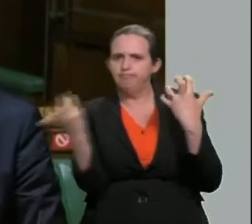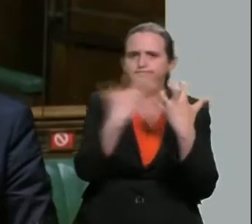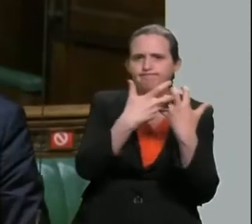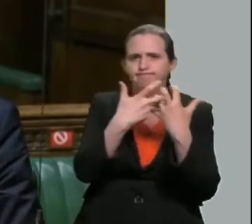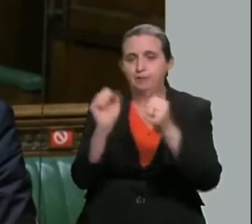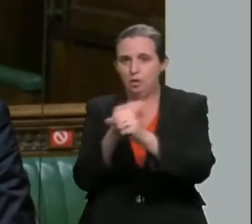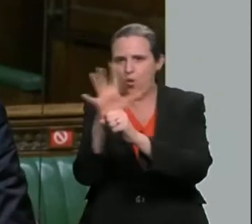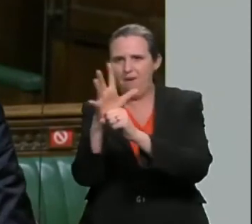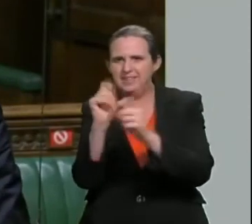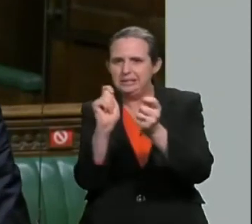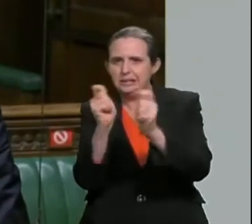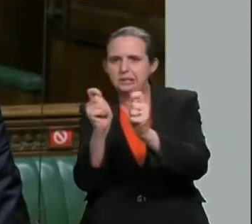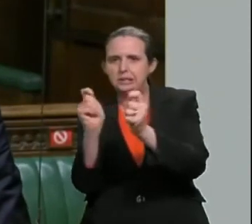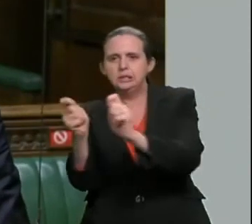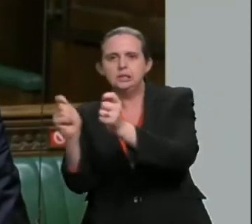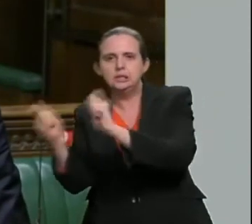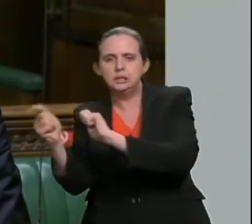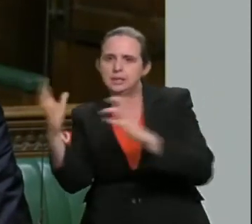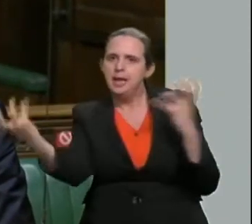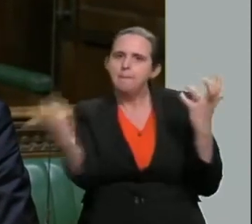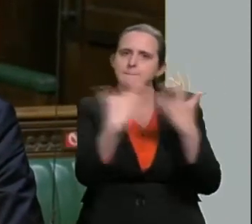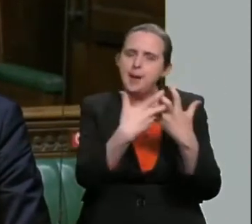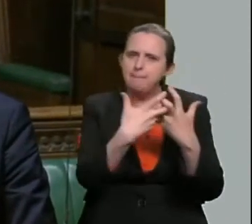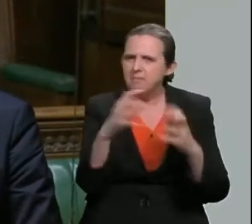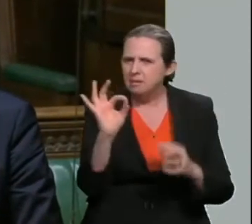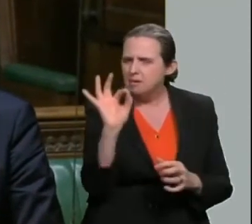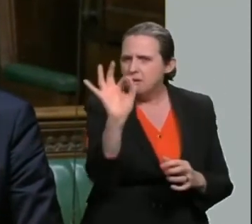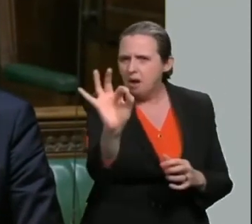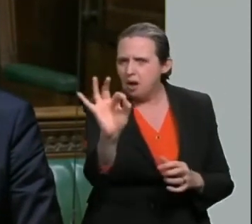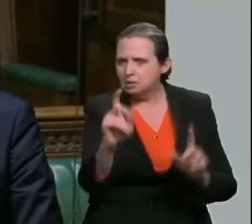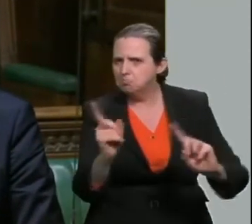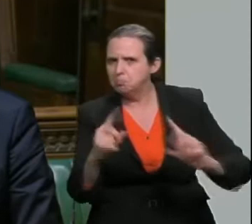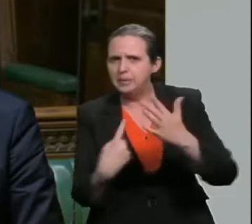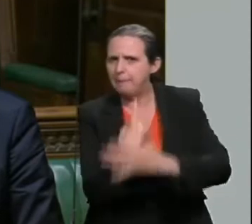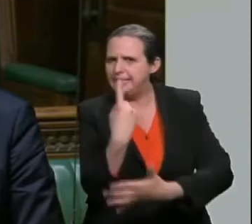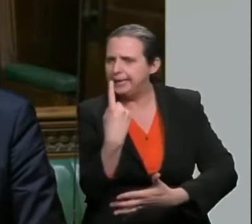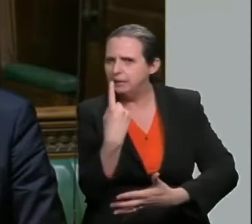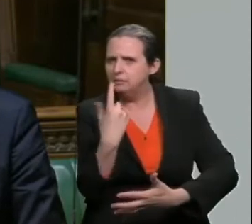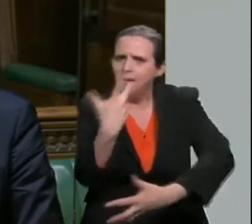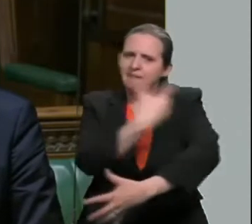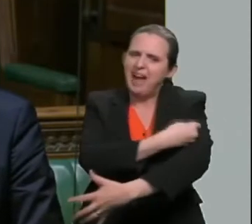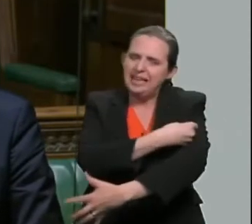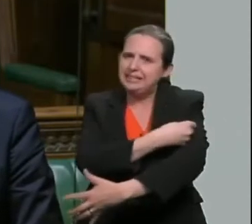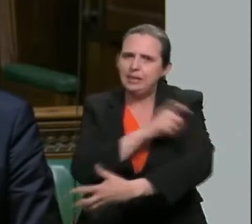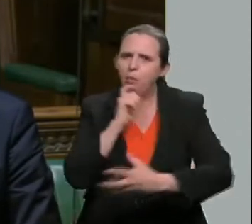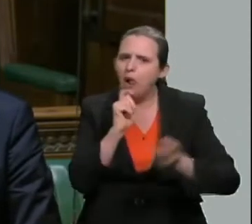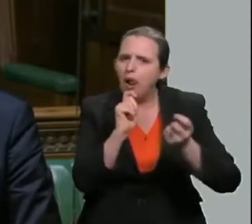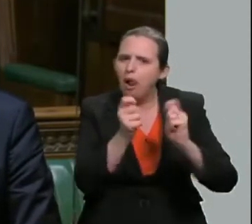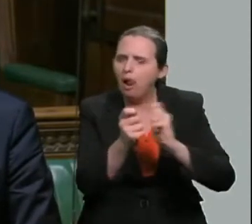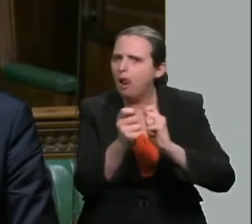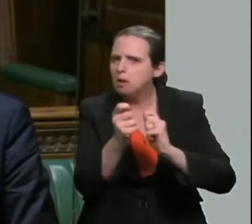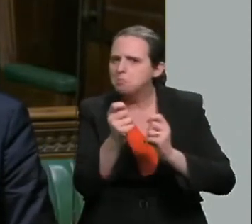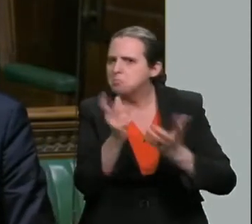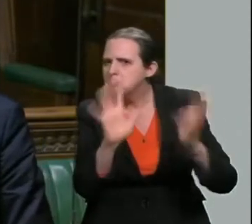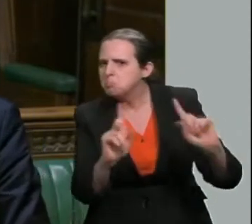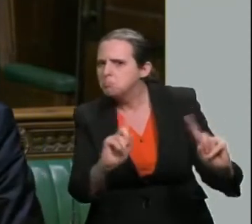on where the UK stands on ensuring that the UK supply chain is in place and that we don't get behind